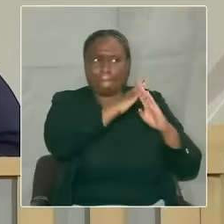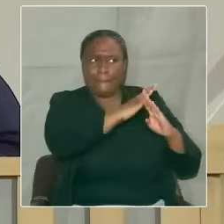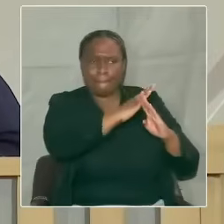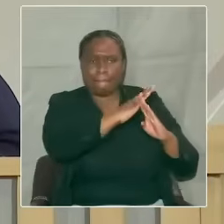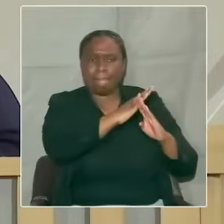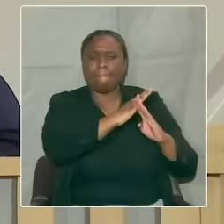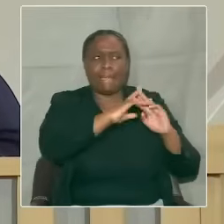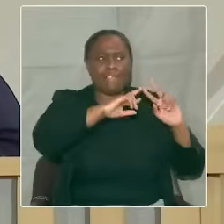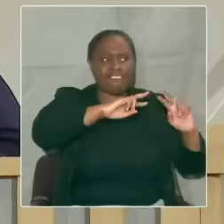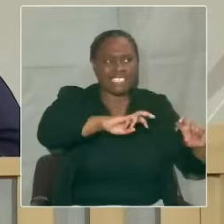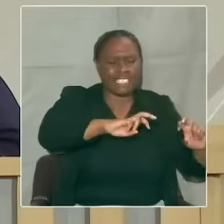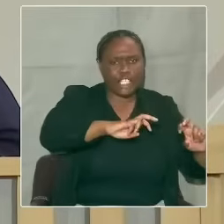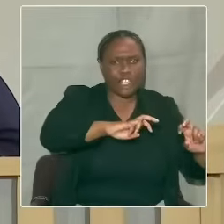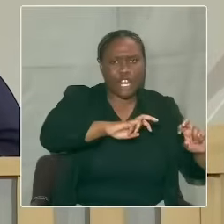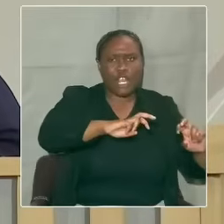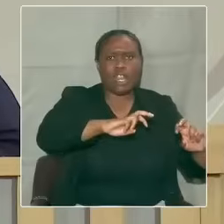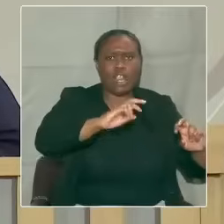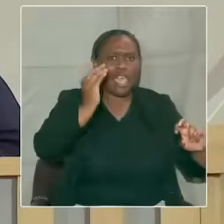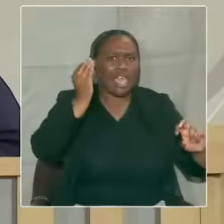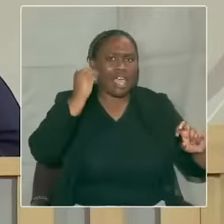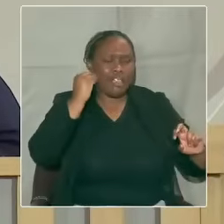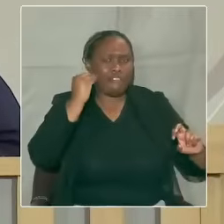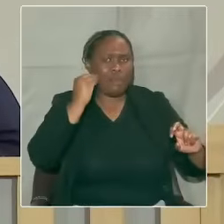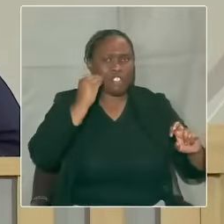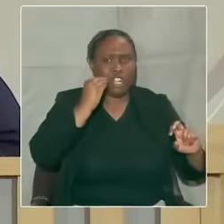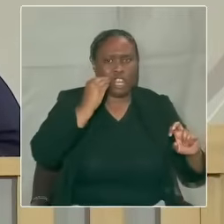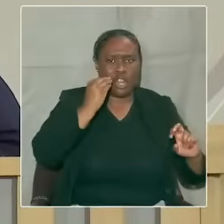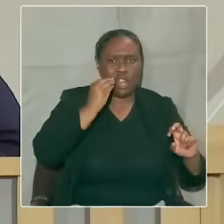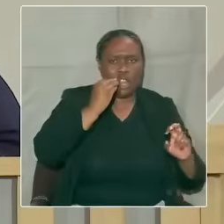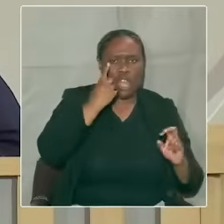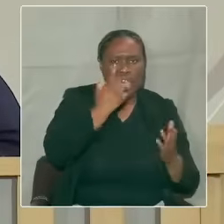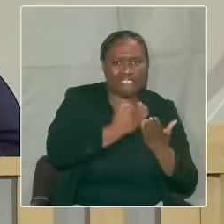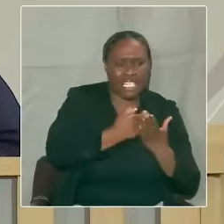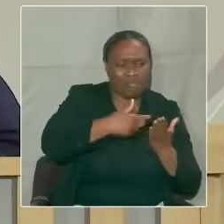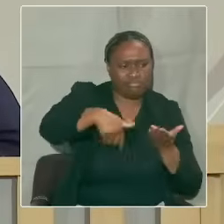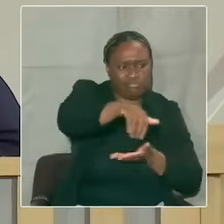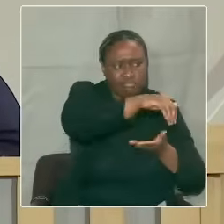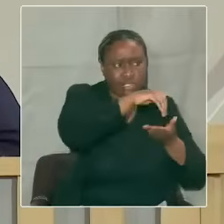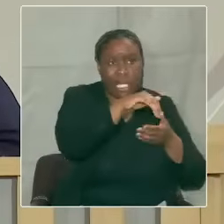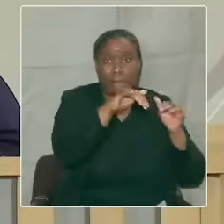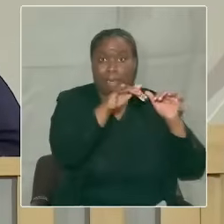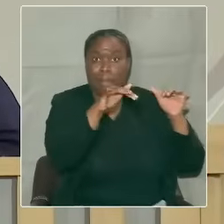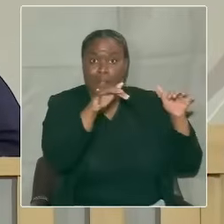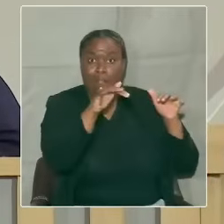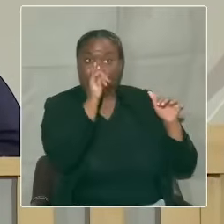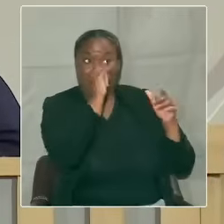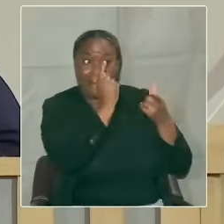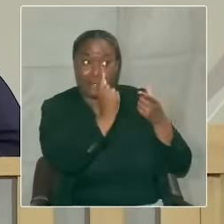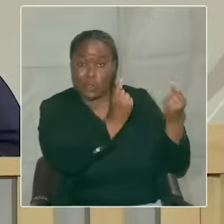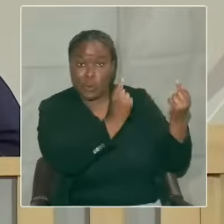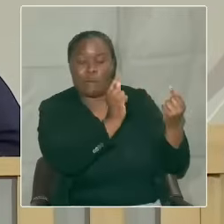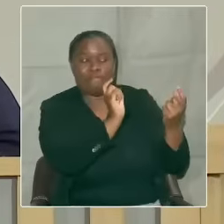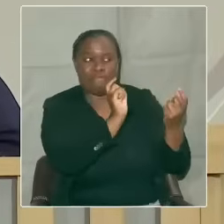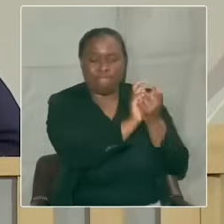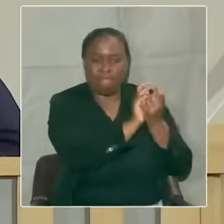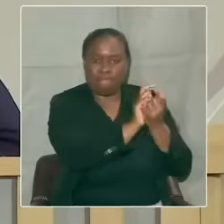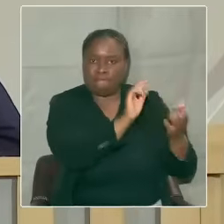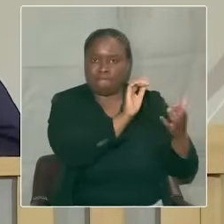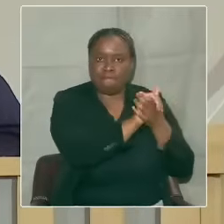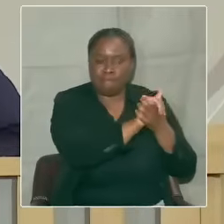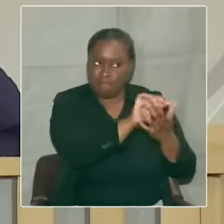crime investigation, gathering of evidence, apprehension of suspects, with a view to